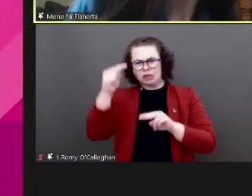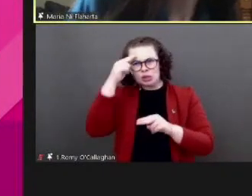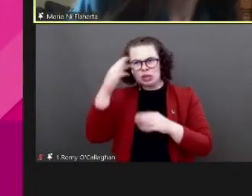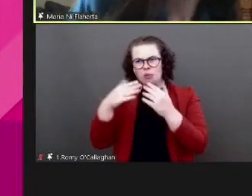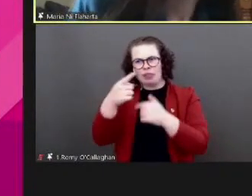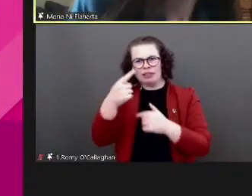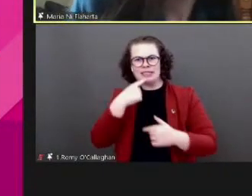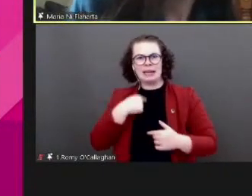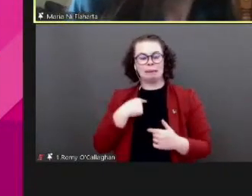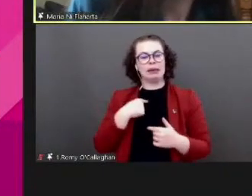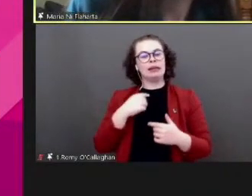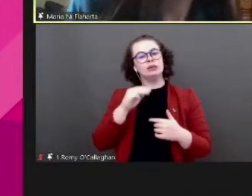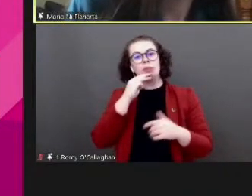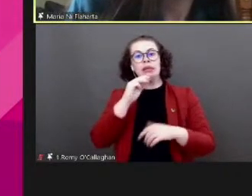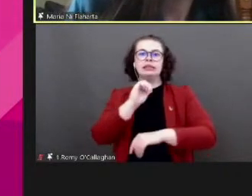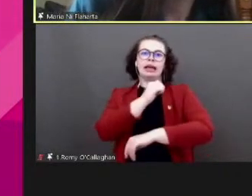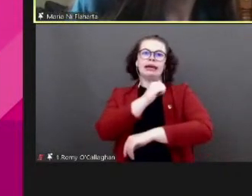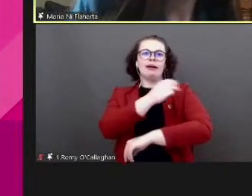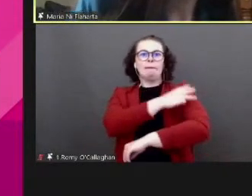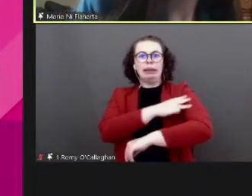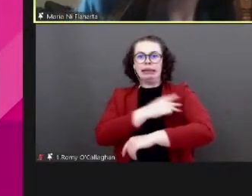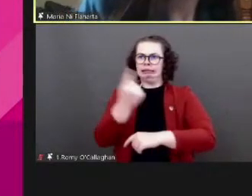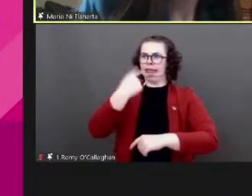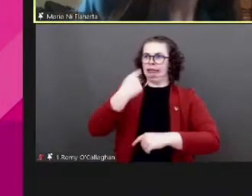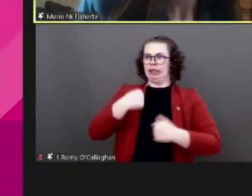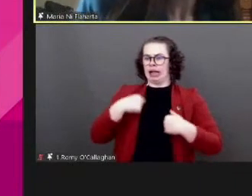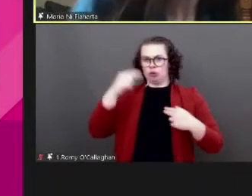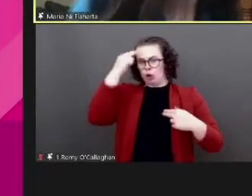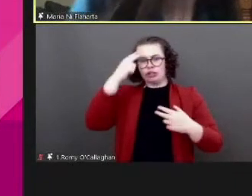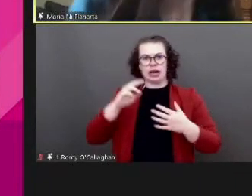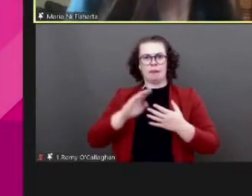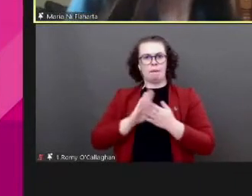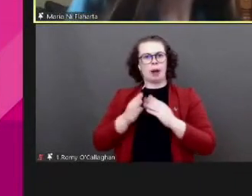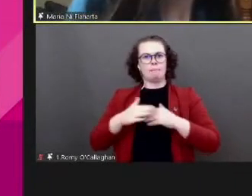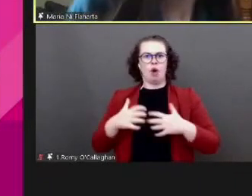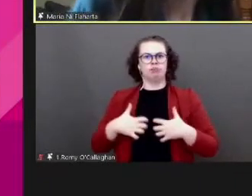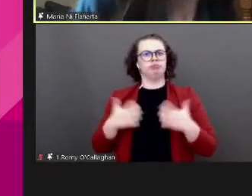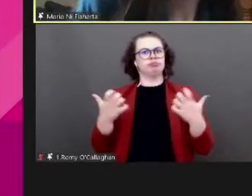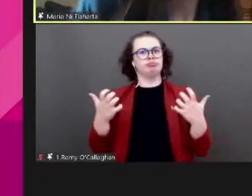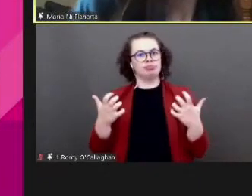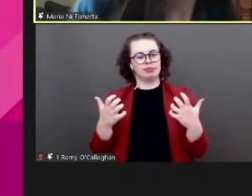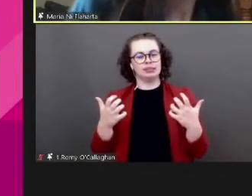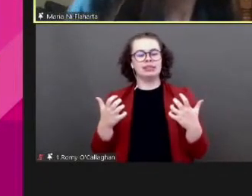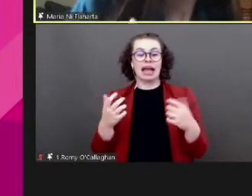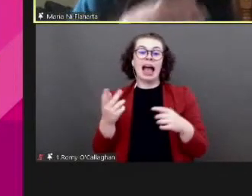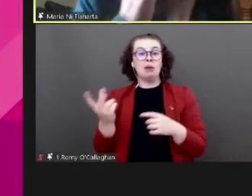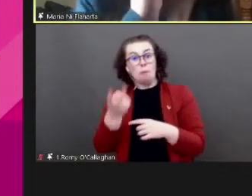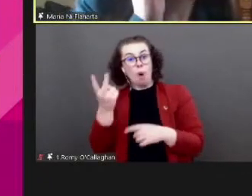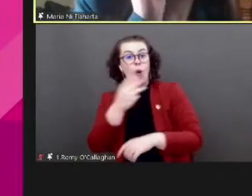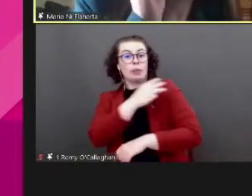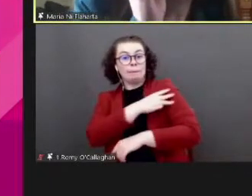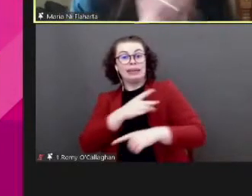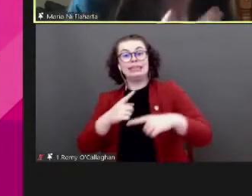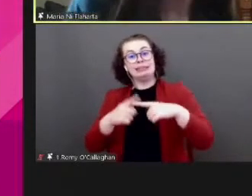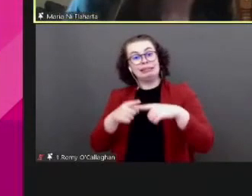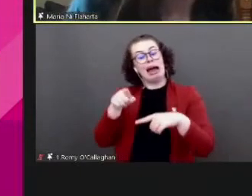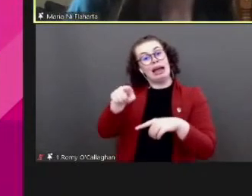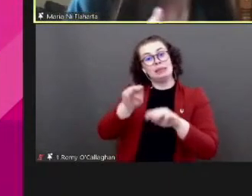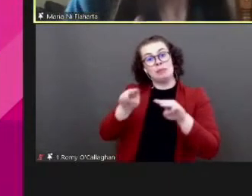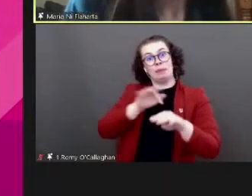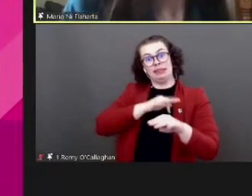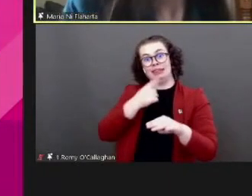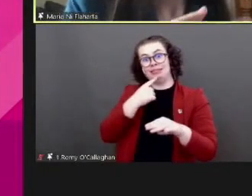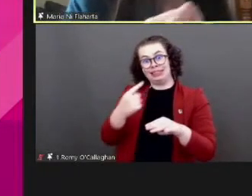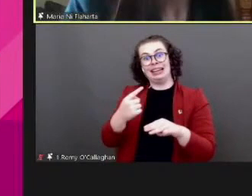or tensions, particularly with prison officers. And this was acknowledged on both sides. And there's a quote here from one of